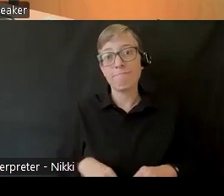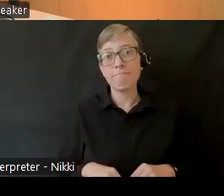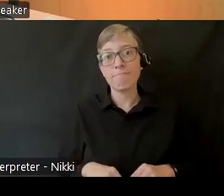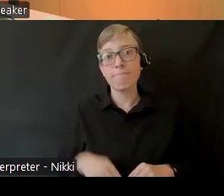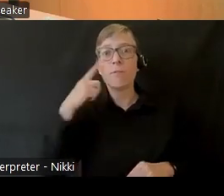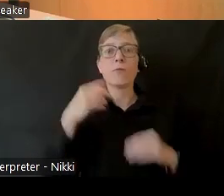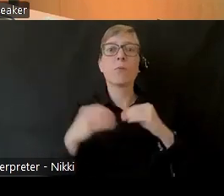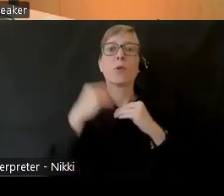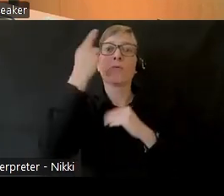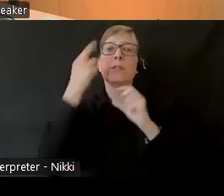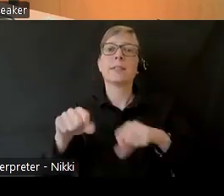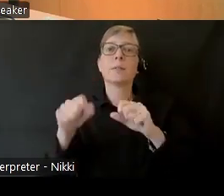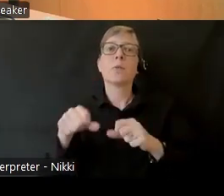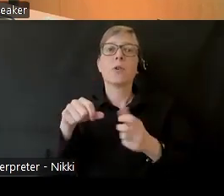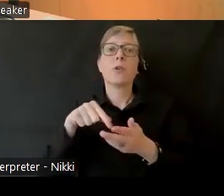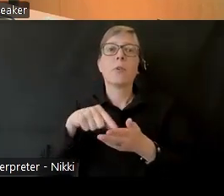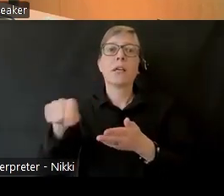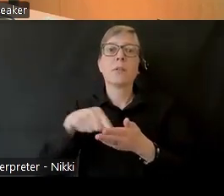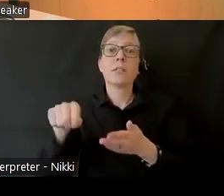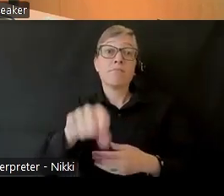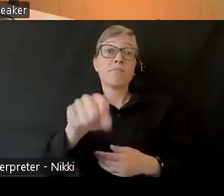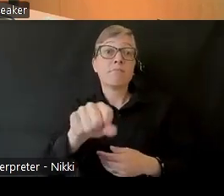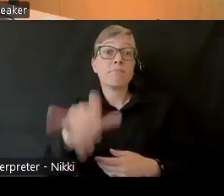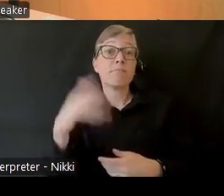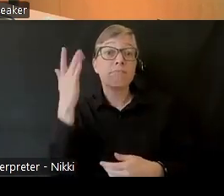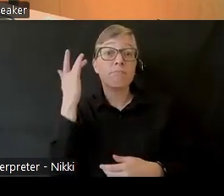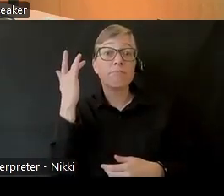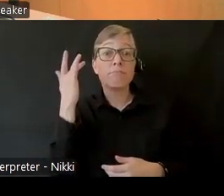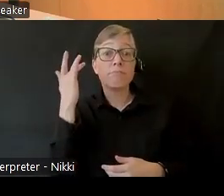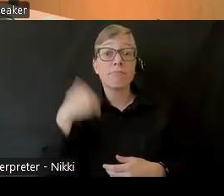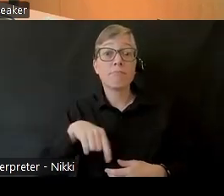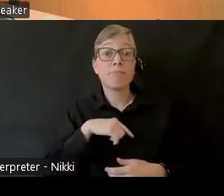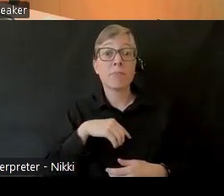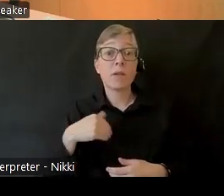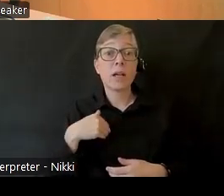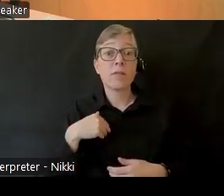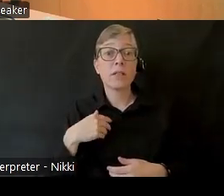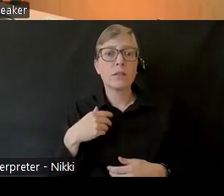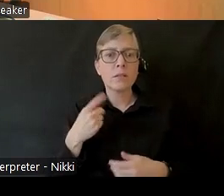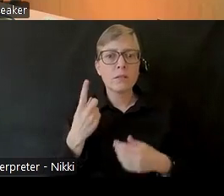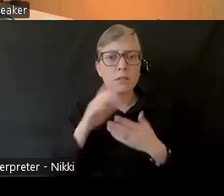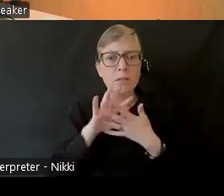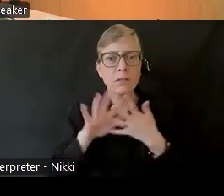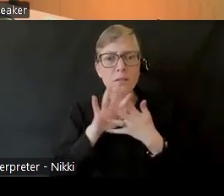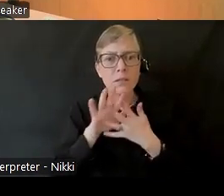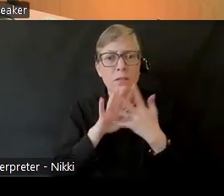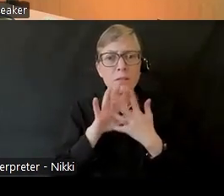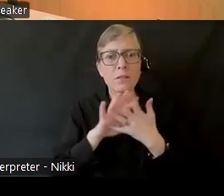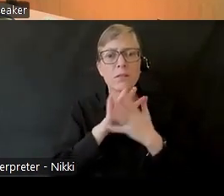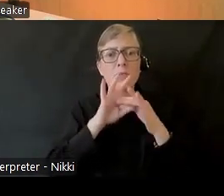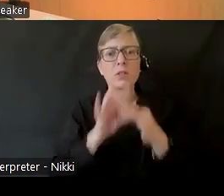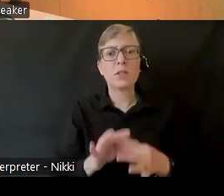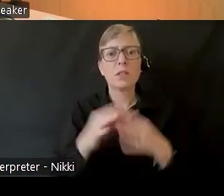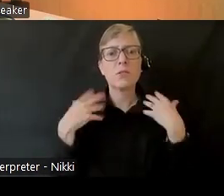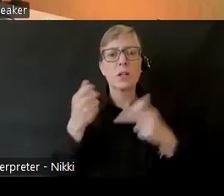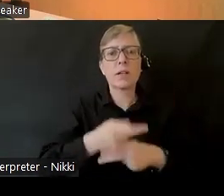that is true. That's why you have all these bankruptcies, right, related to healthcare costs, which is a problem. Okay, we have a related question,